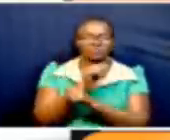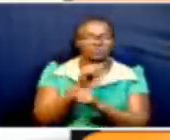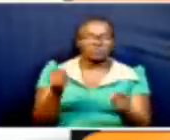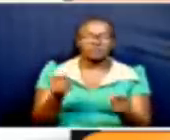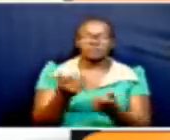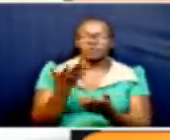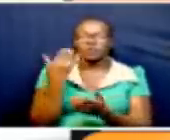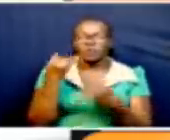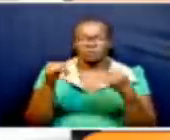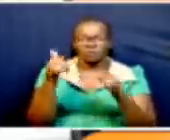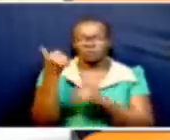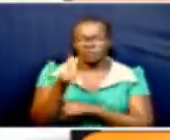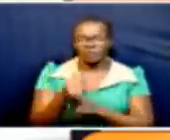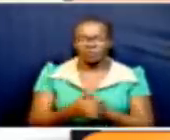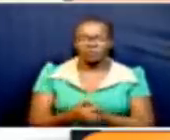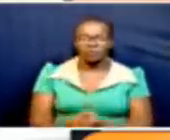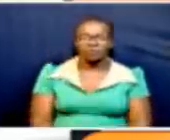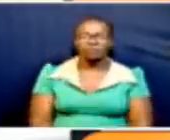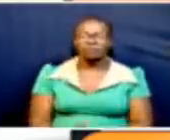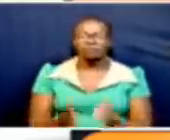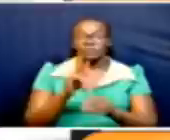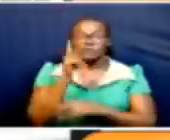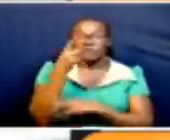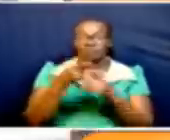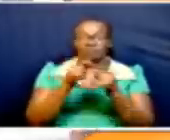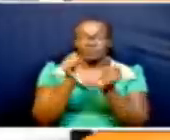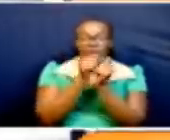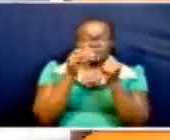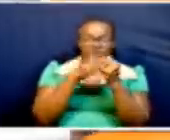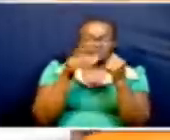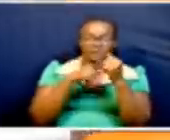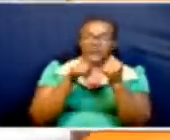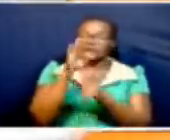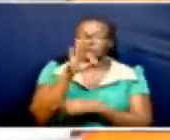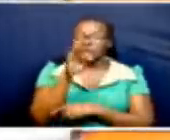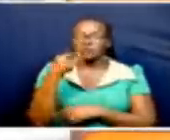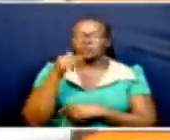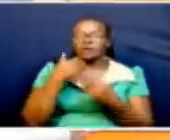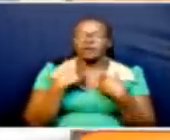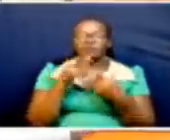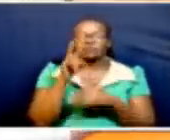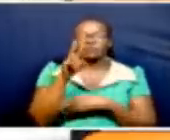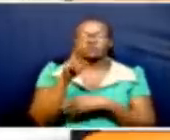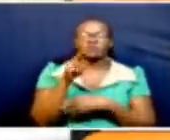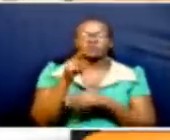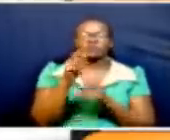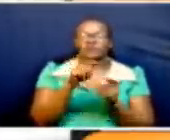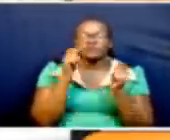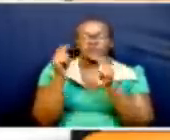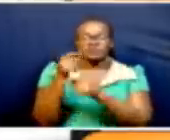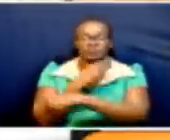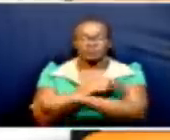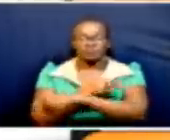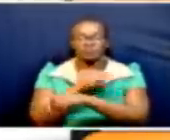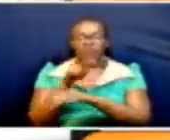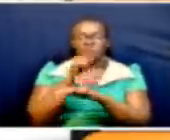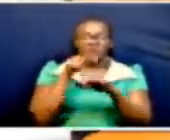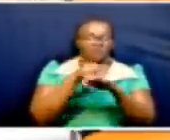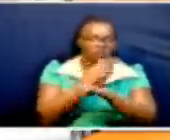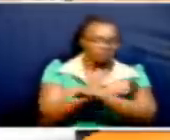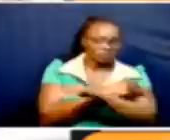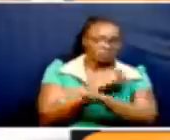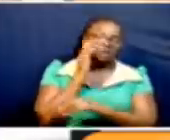implemented? Kenya, since 1963, my friend Jeff, we have two referral hospital, National Hospital,